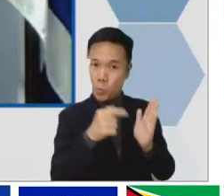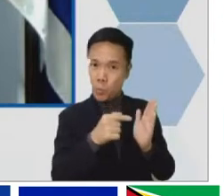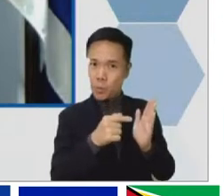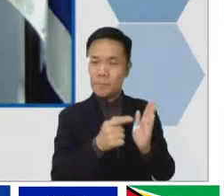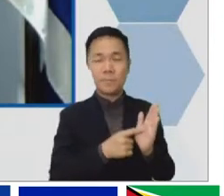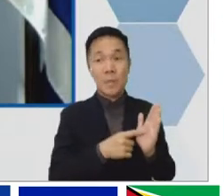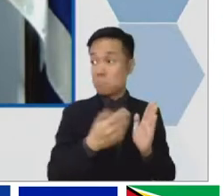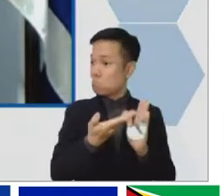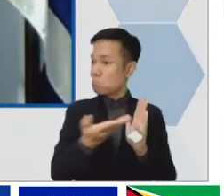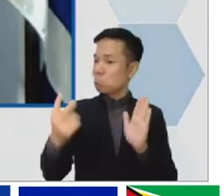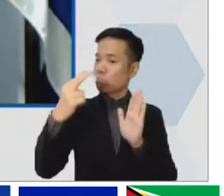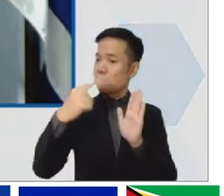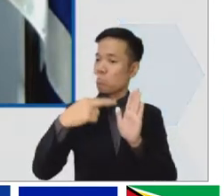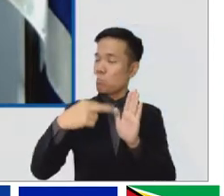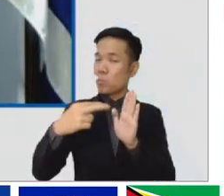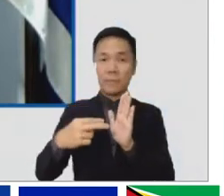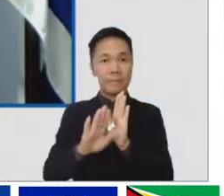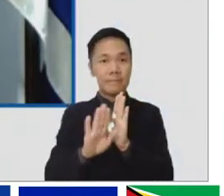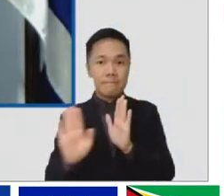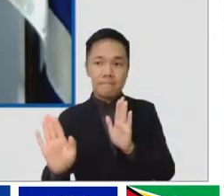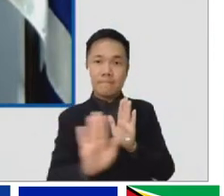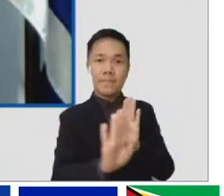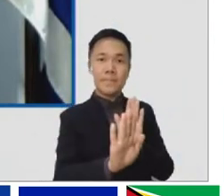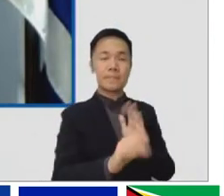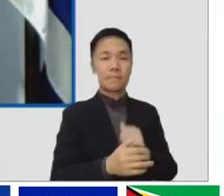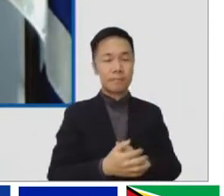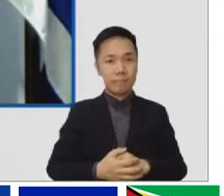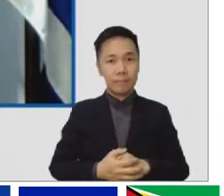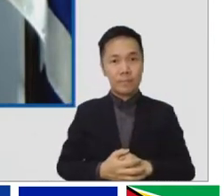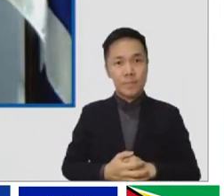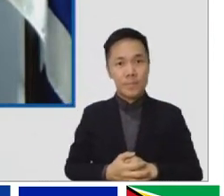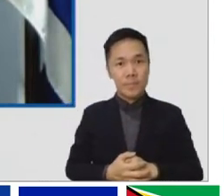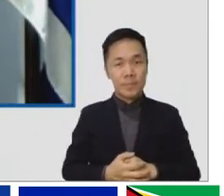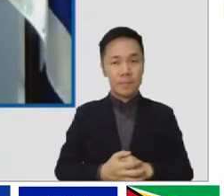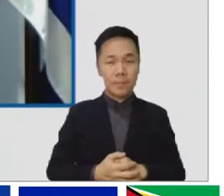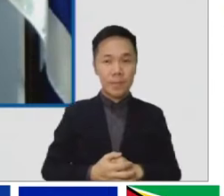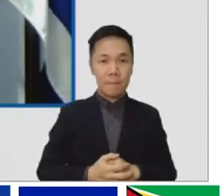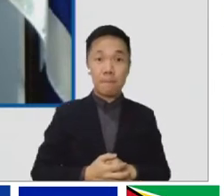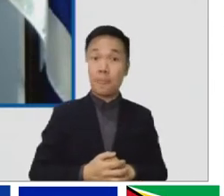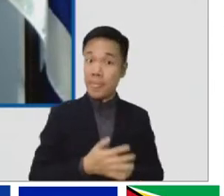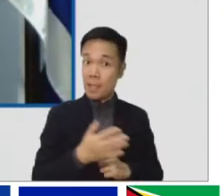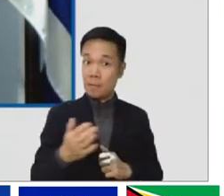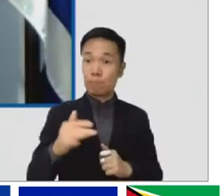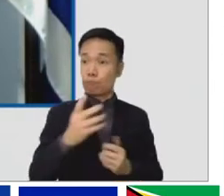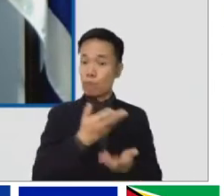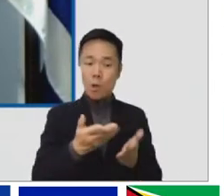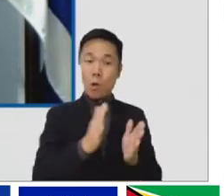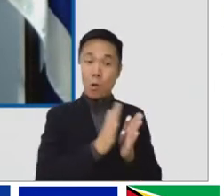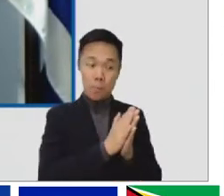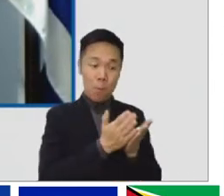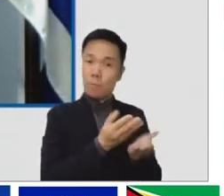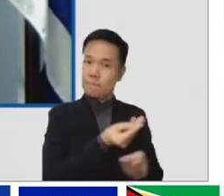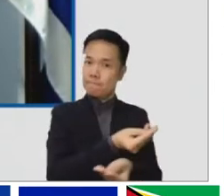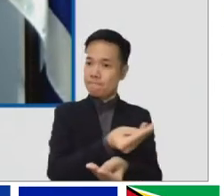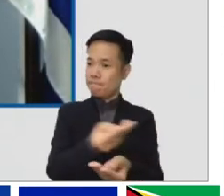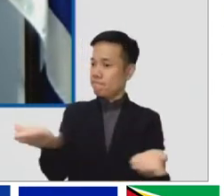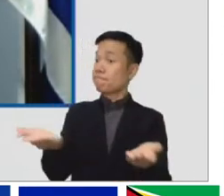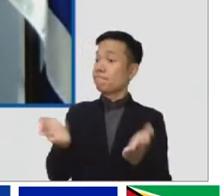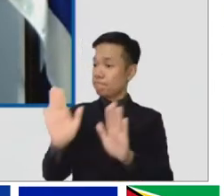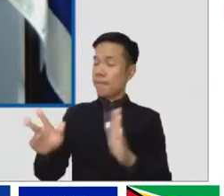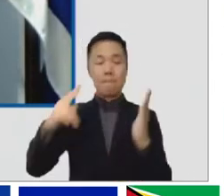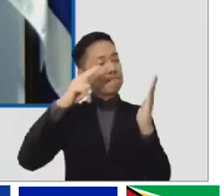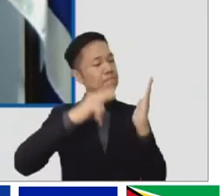they require at any moment, and everybody is entitled to that. So any type